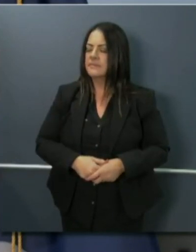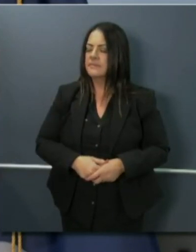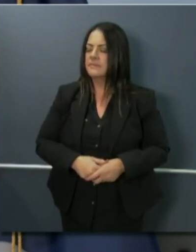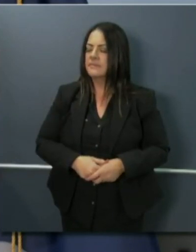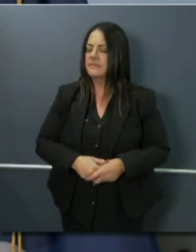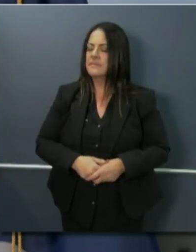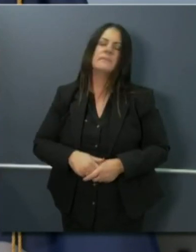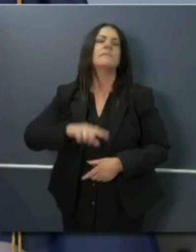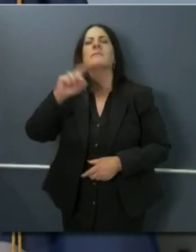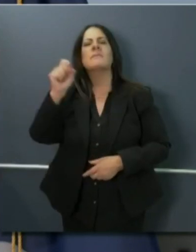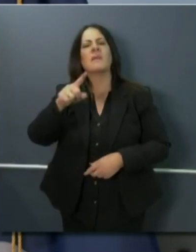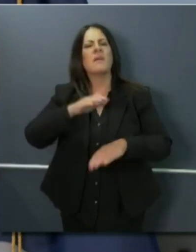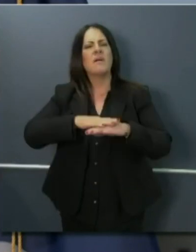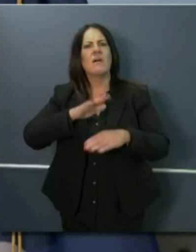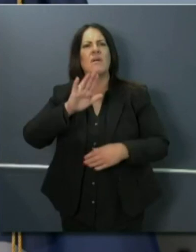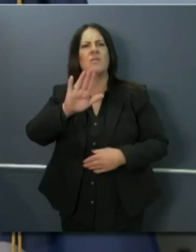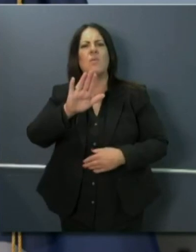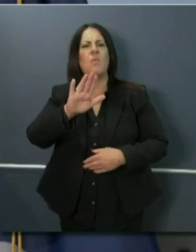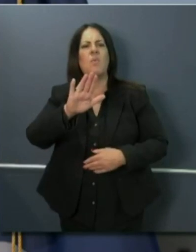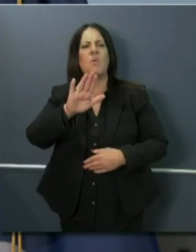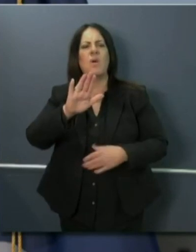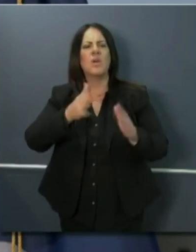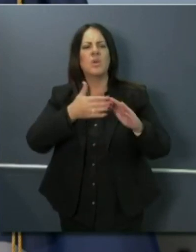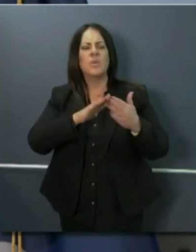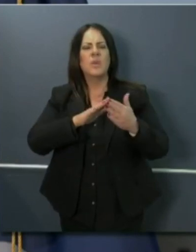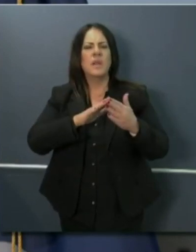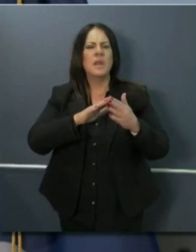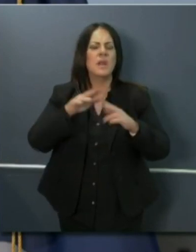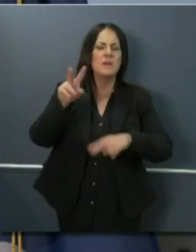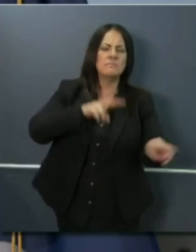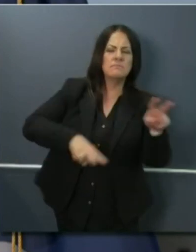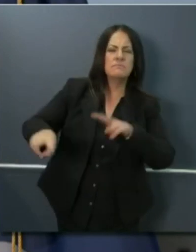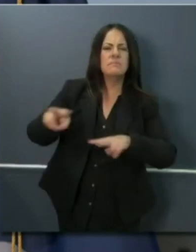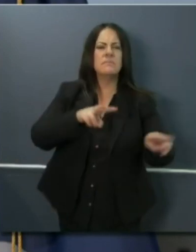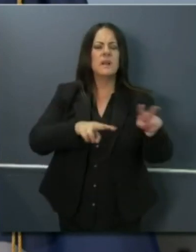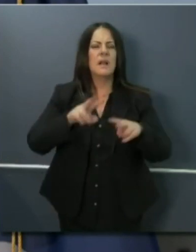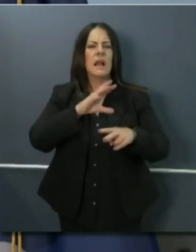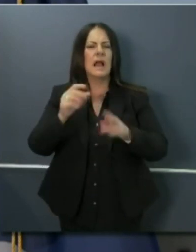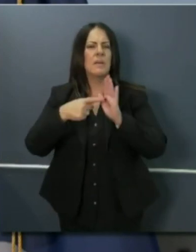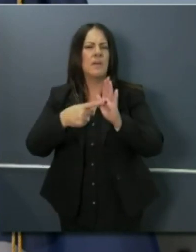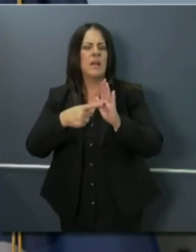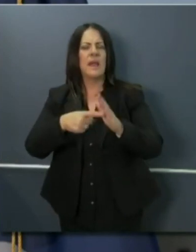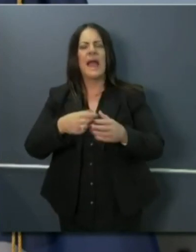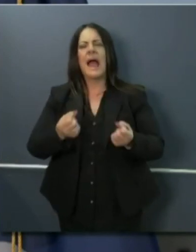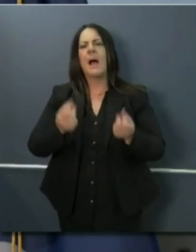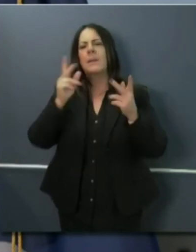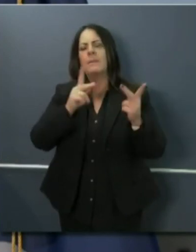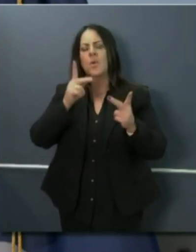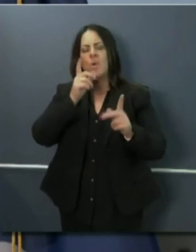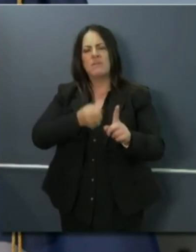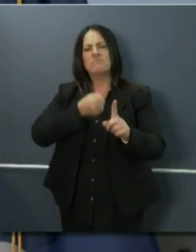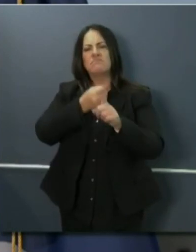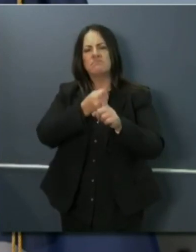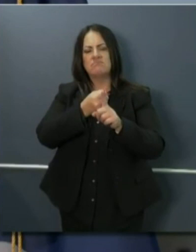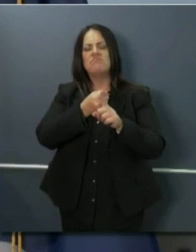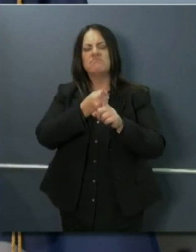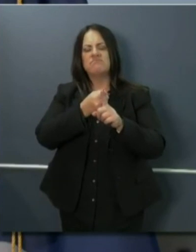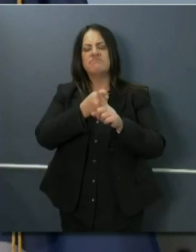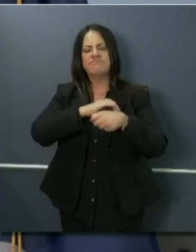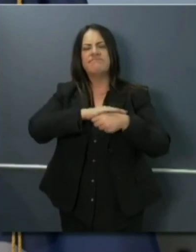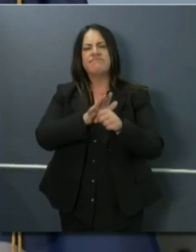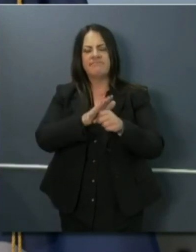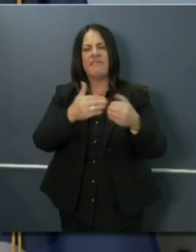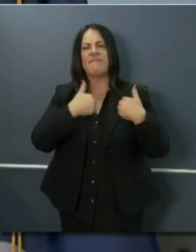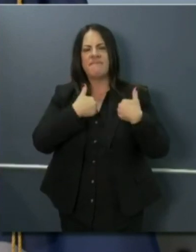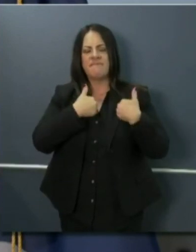surveillance testing and your modeling that you've done today, how many people do you think are infected with the virus in California? And then the second part kind of